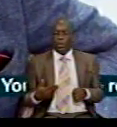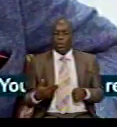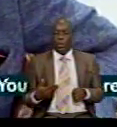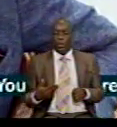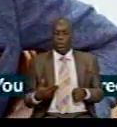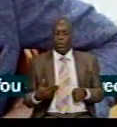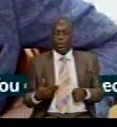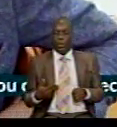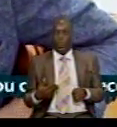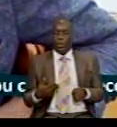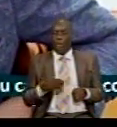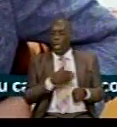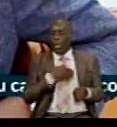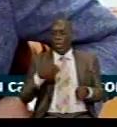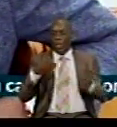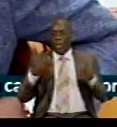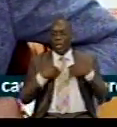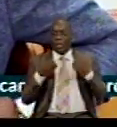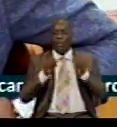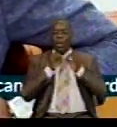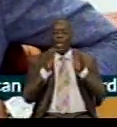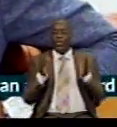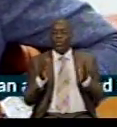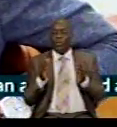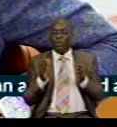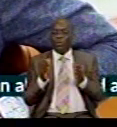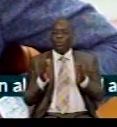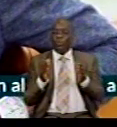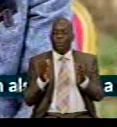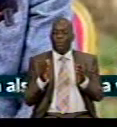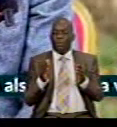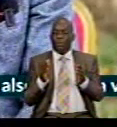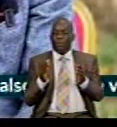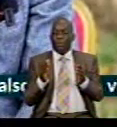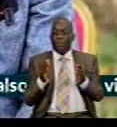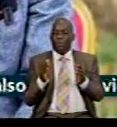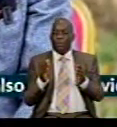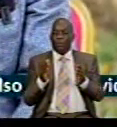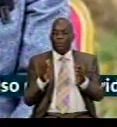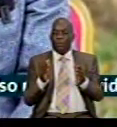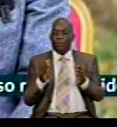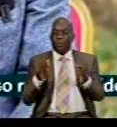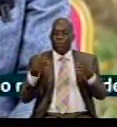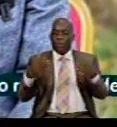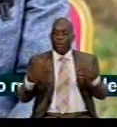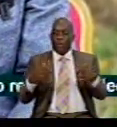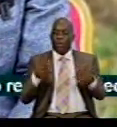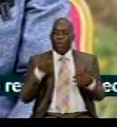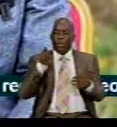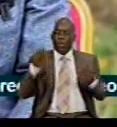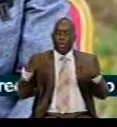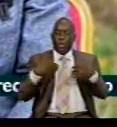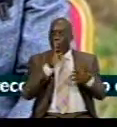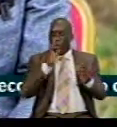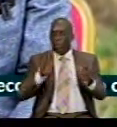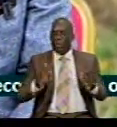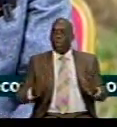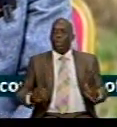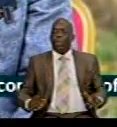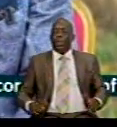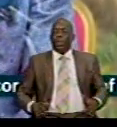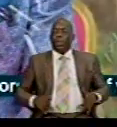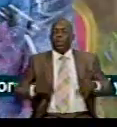on to. So I attempted committing suicide even then. So I've been living this life and I really struggled with this sin,